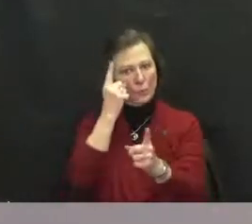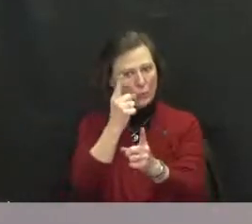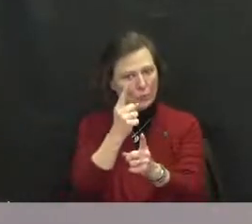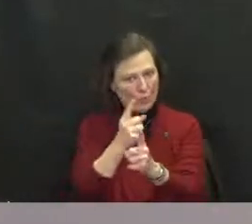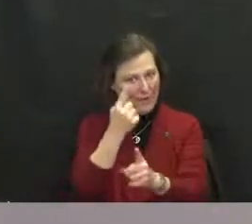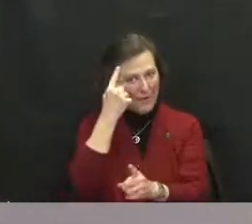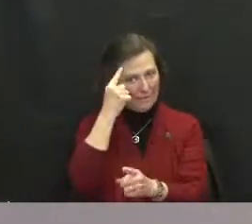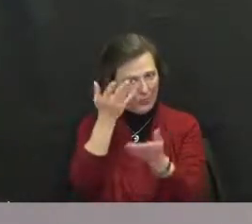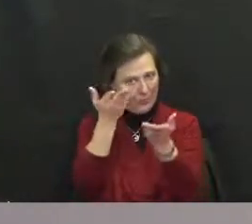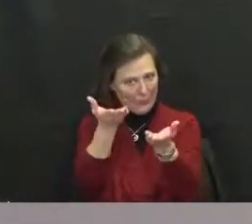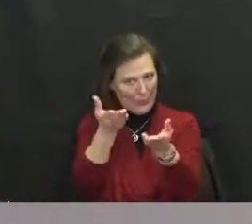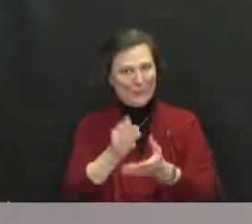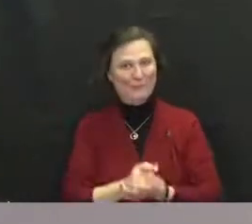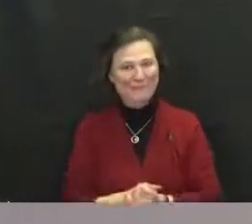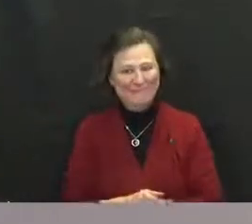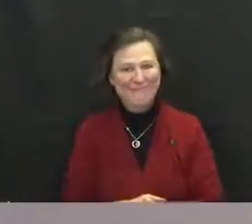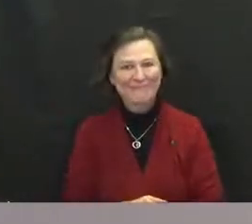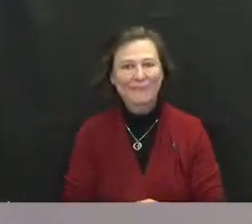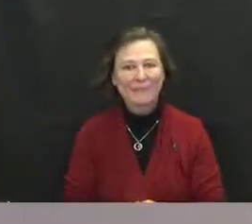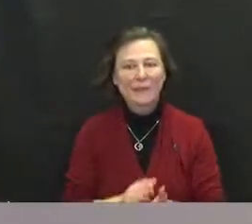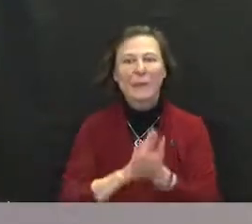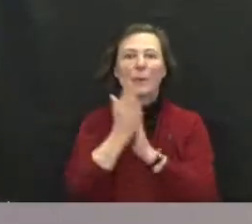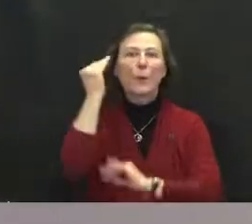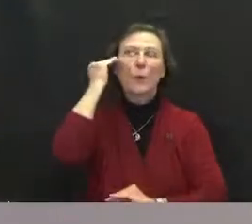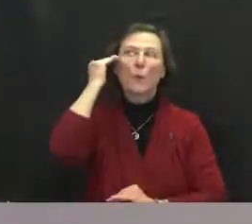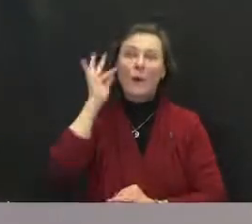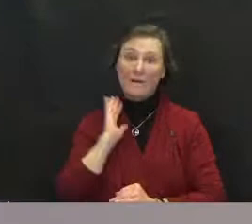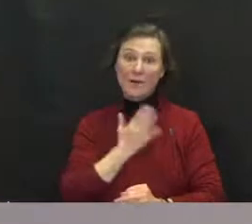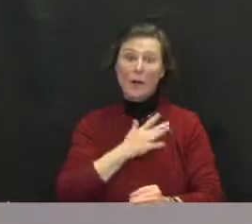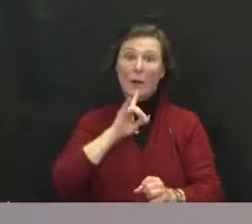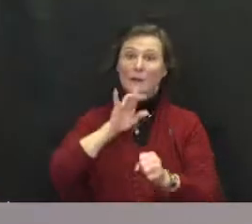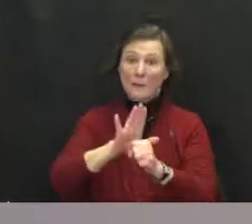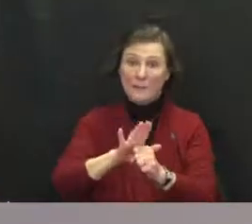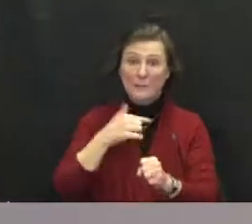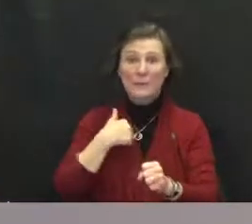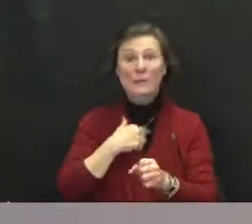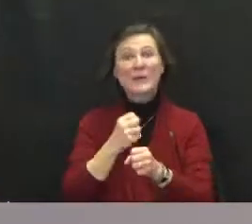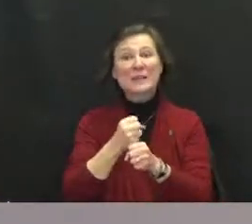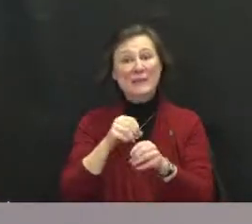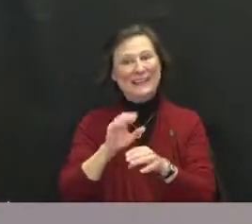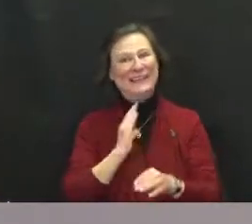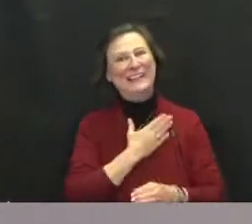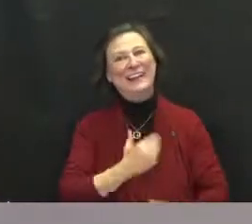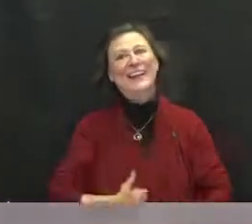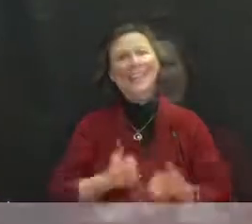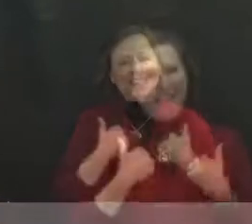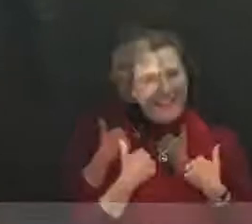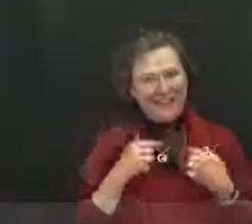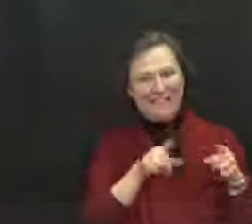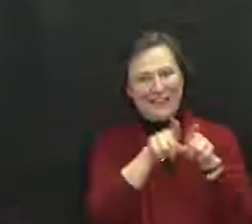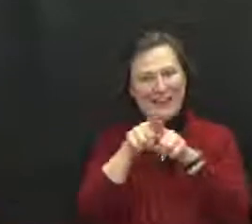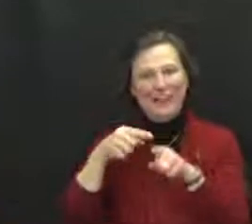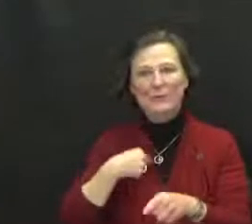you. Let us be aware of our commitments we make in our lives as we say our